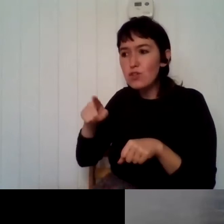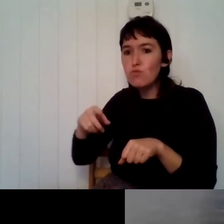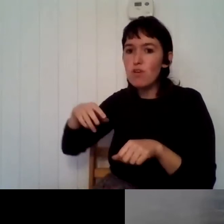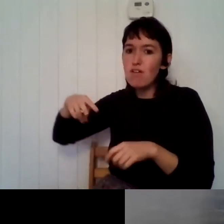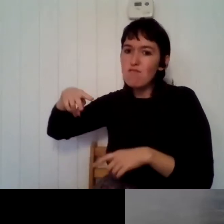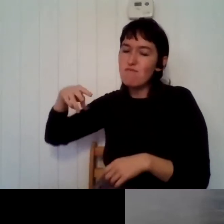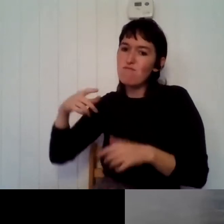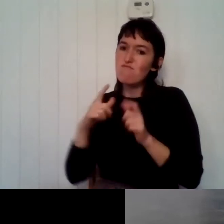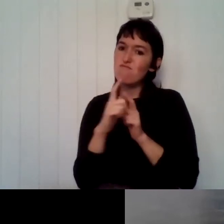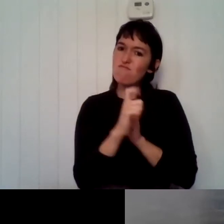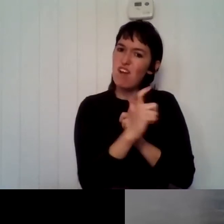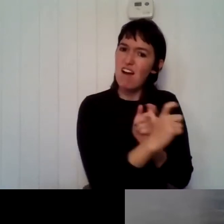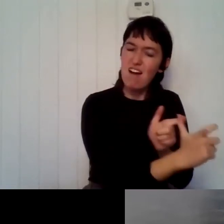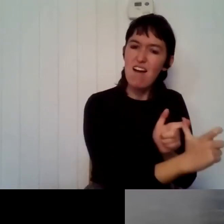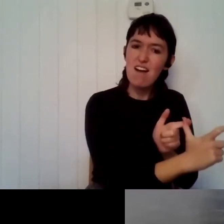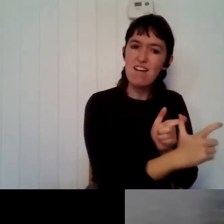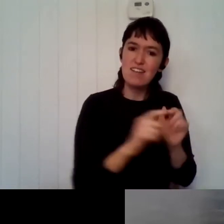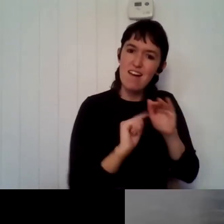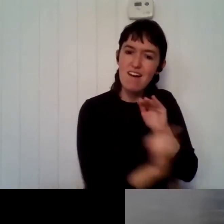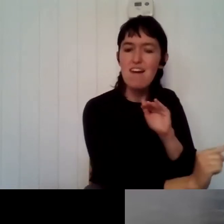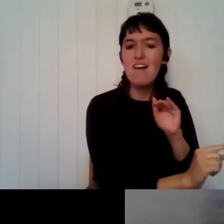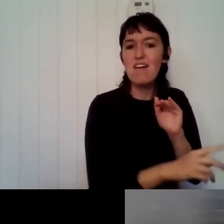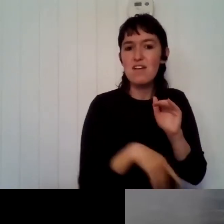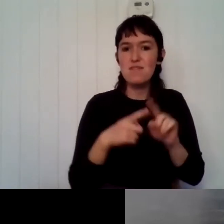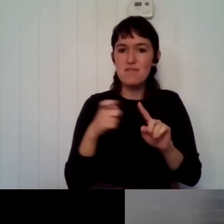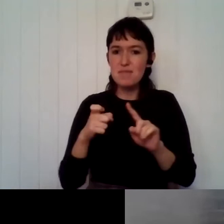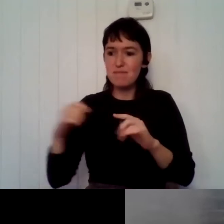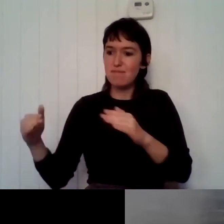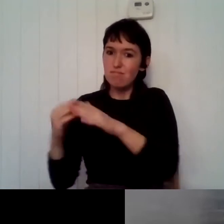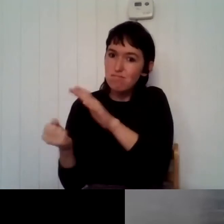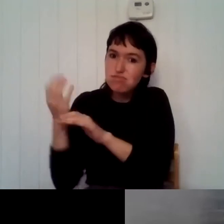Depends on what the volcanic, I'm going to say depends. A lot of depends, yeah.